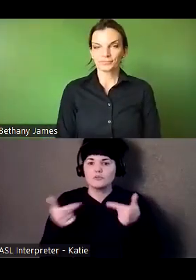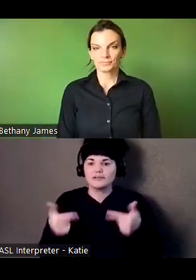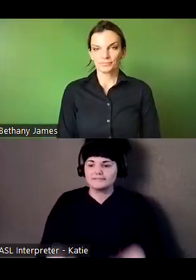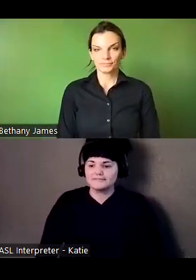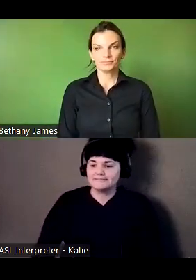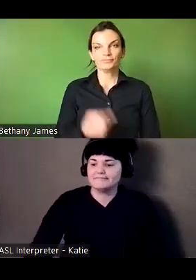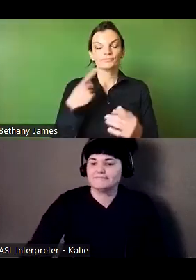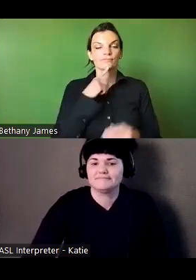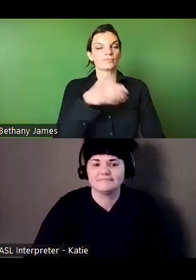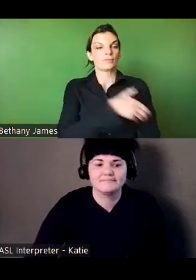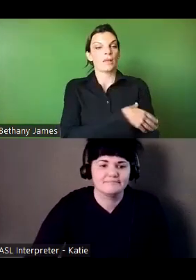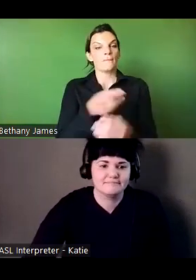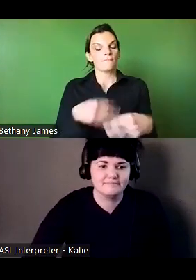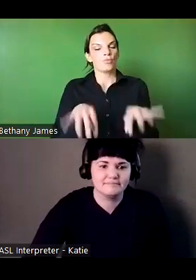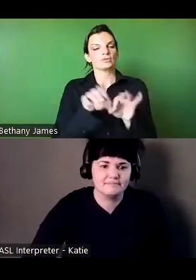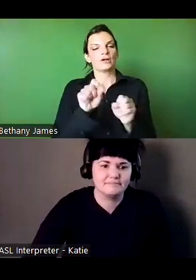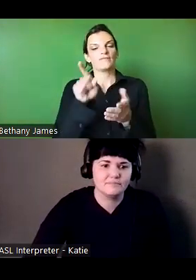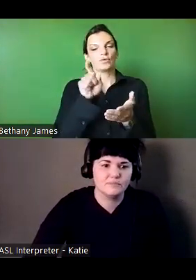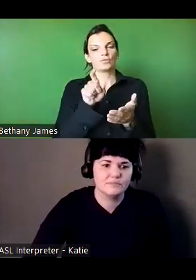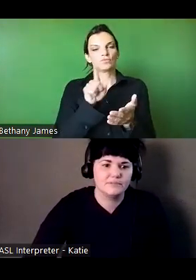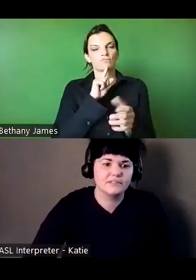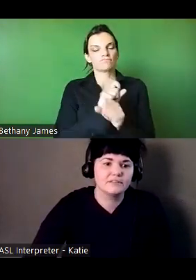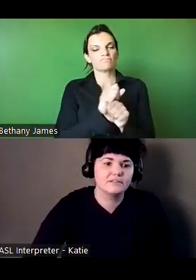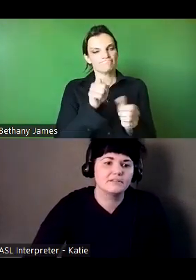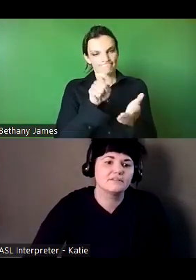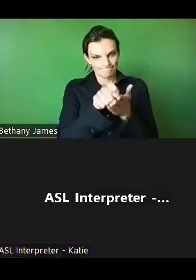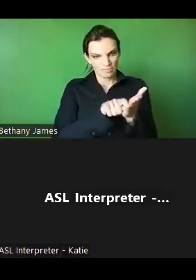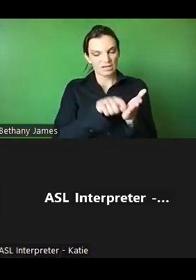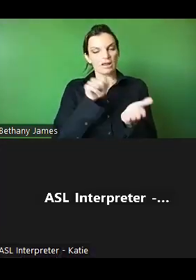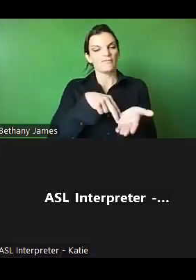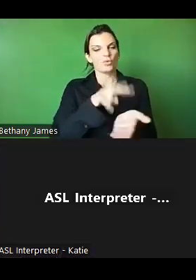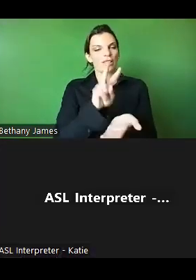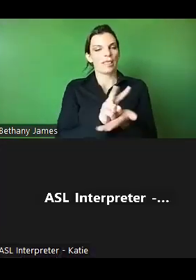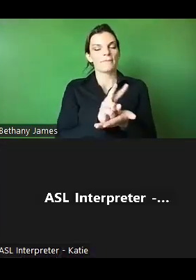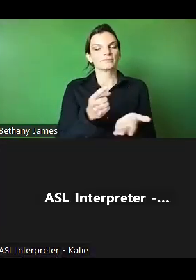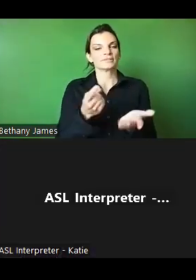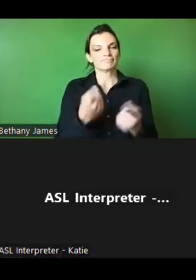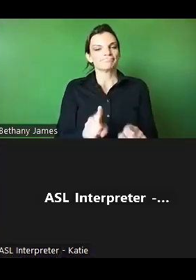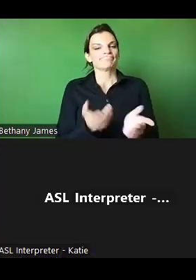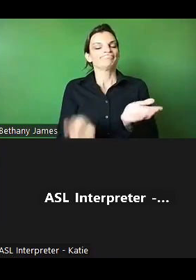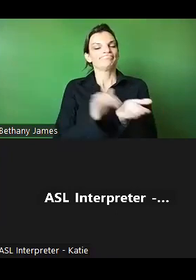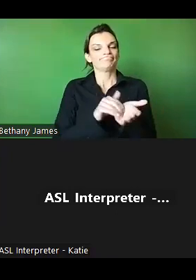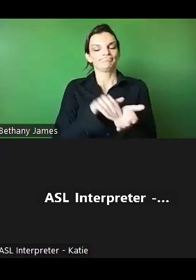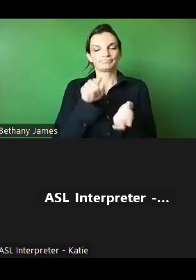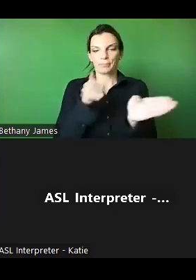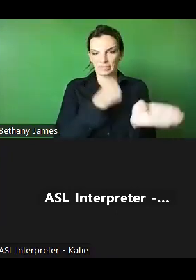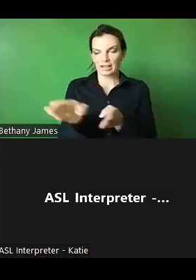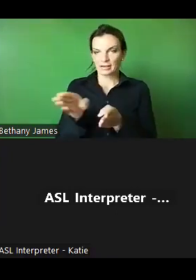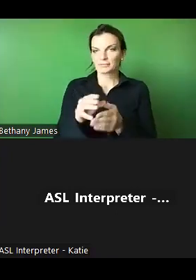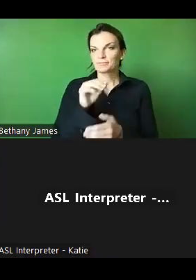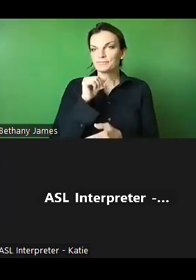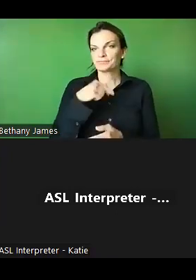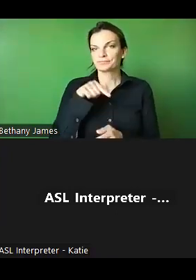and importance of written relapse prevention planning. So that, well, and here we're not just taking a cue